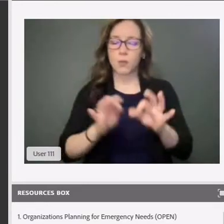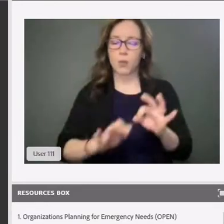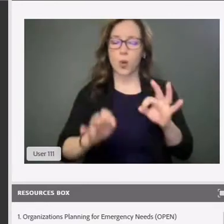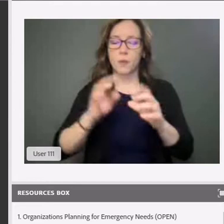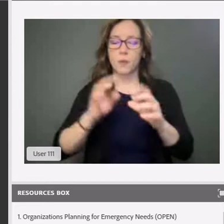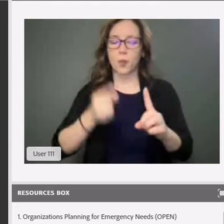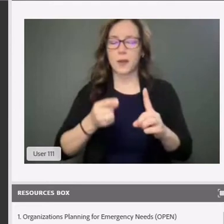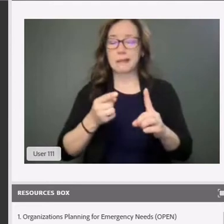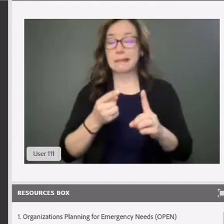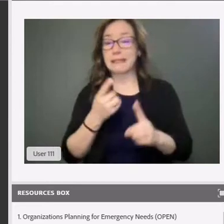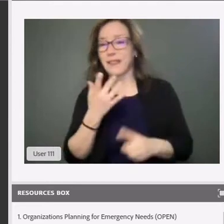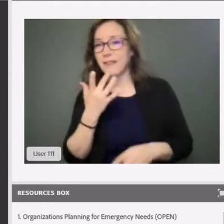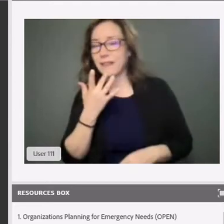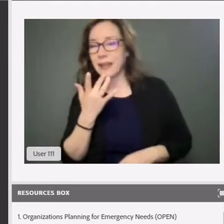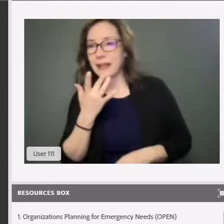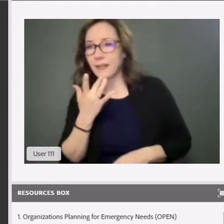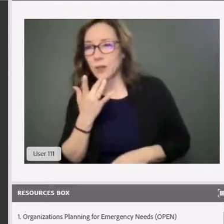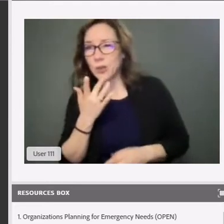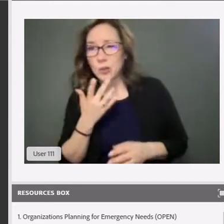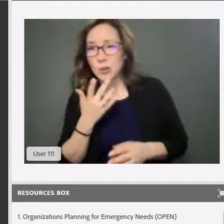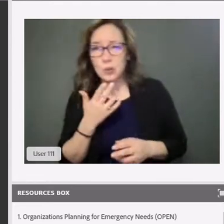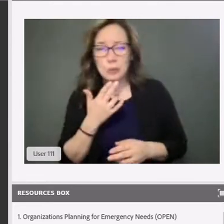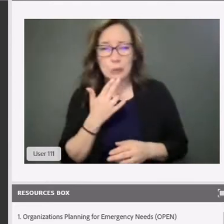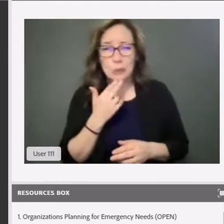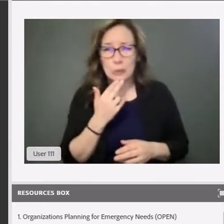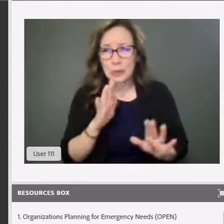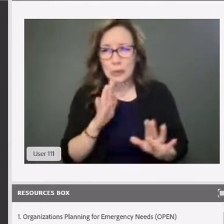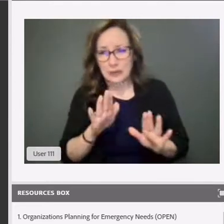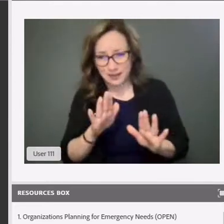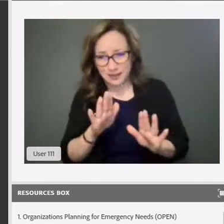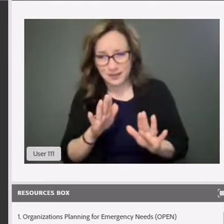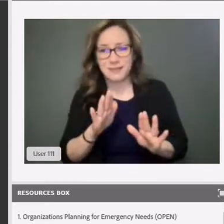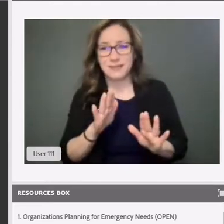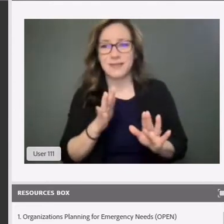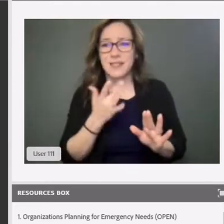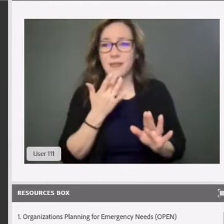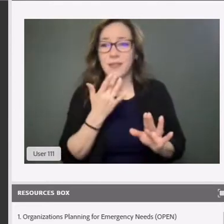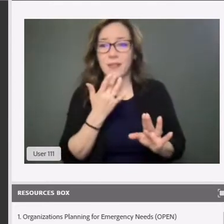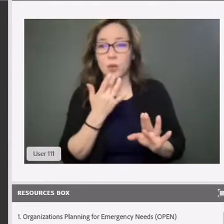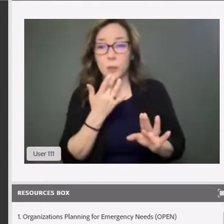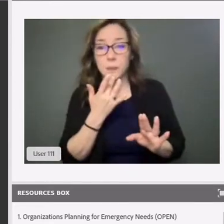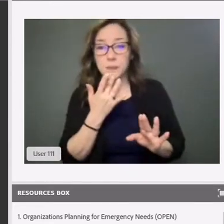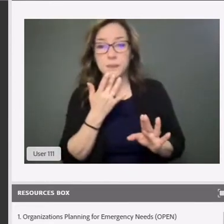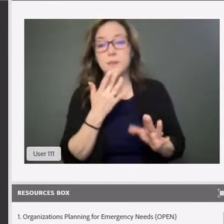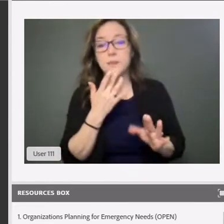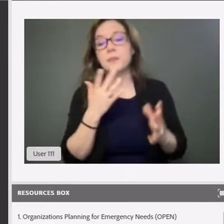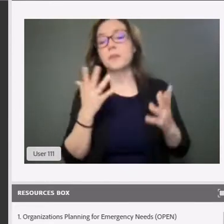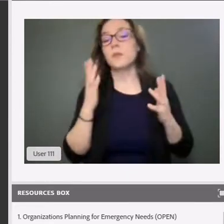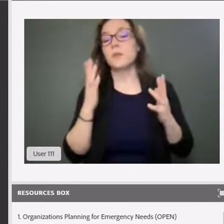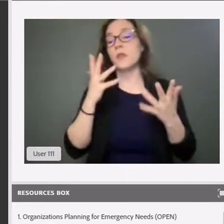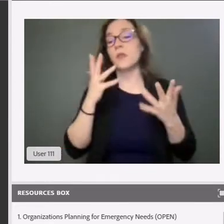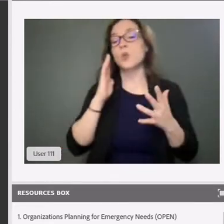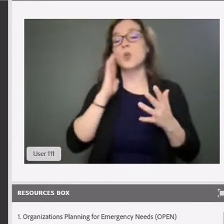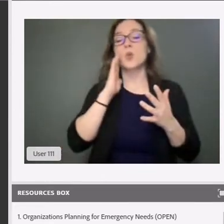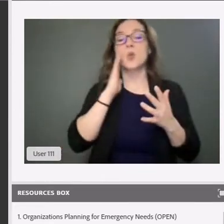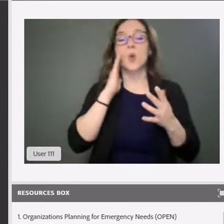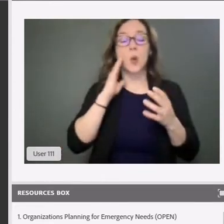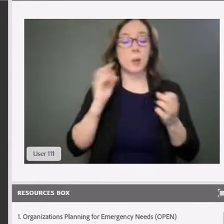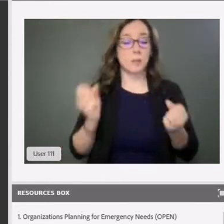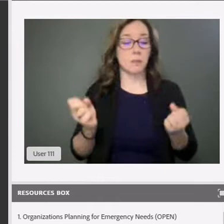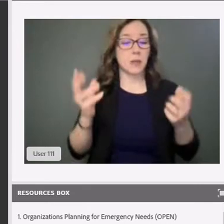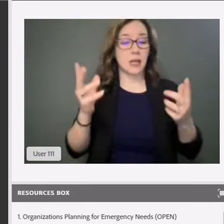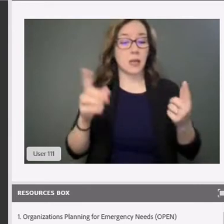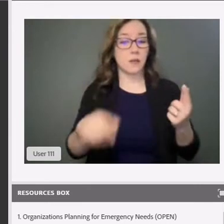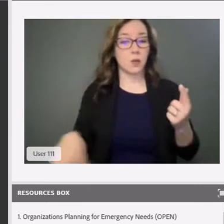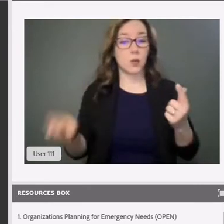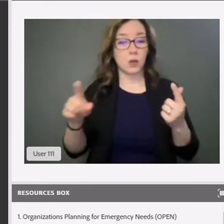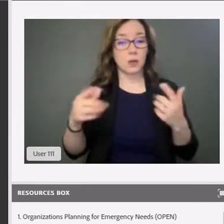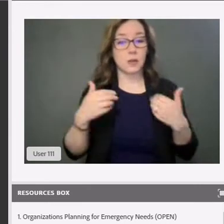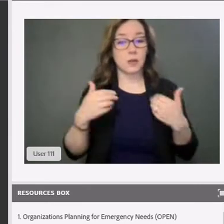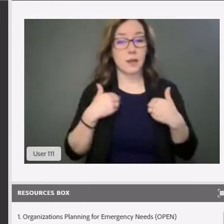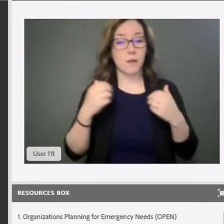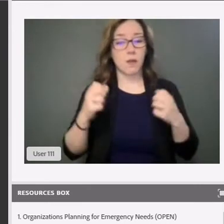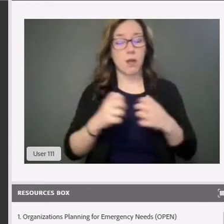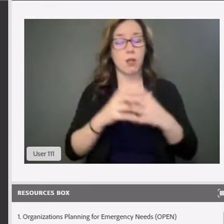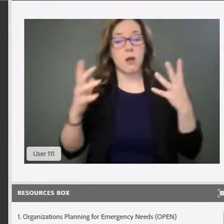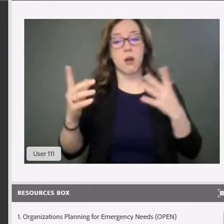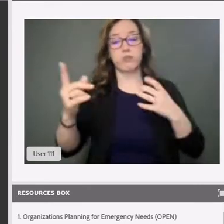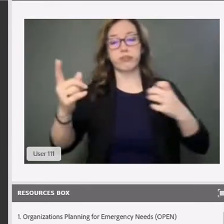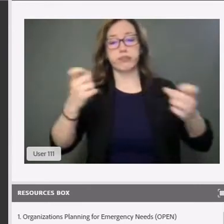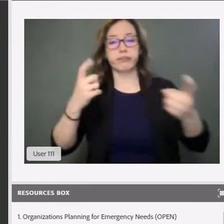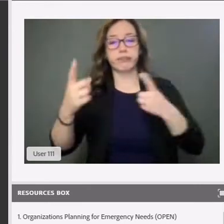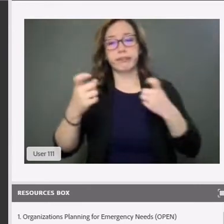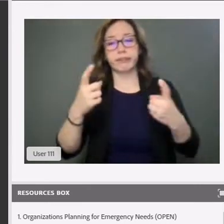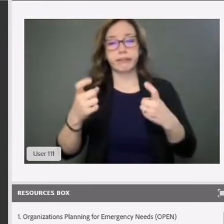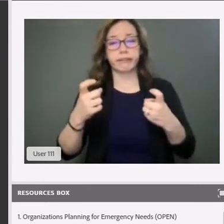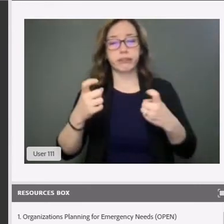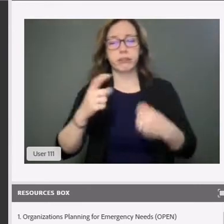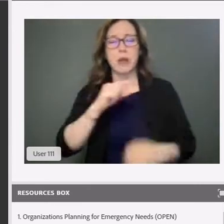favor to ask all of you, just a small one. I know many of you at this moment probably have a lot of questions